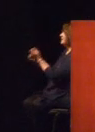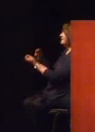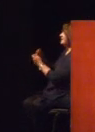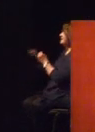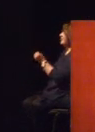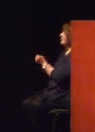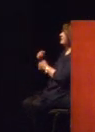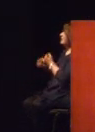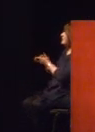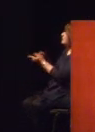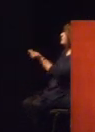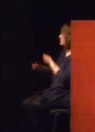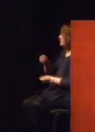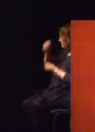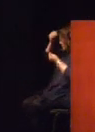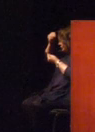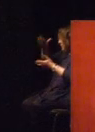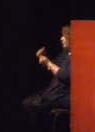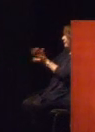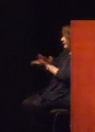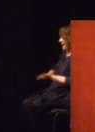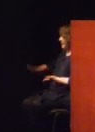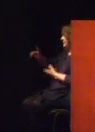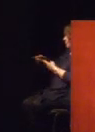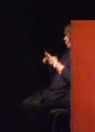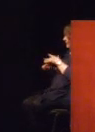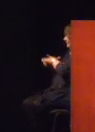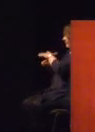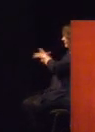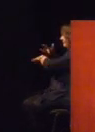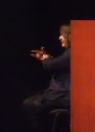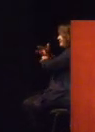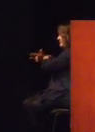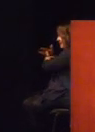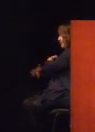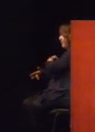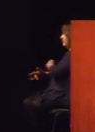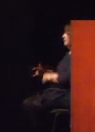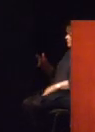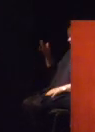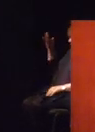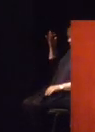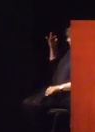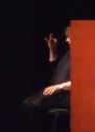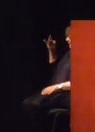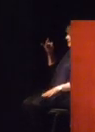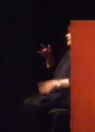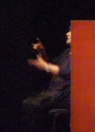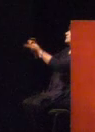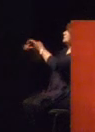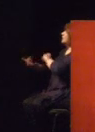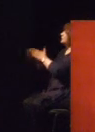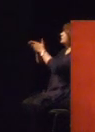on the final budget are going to be shared with the campus as they are available. Because of the changes to